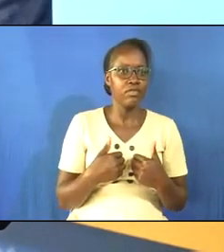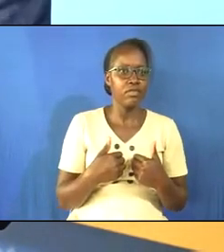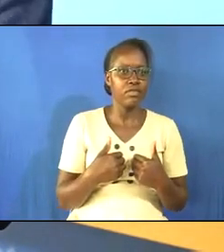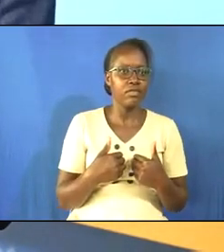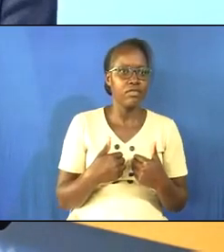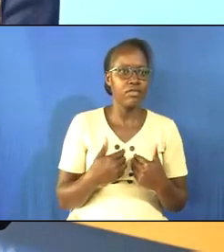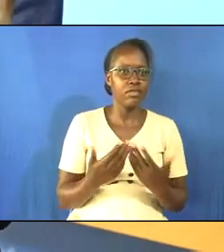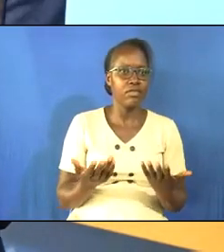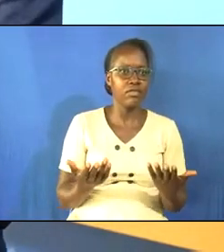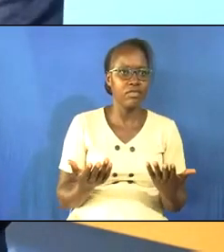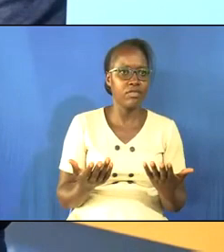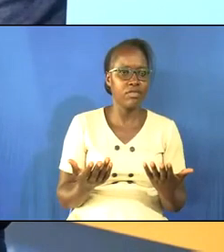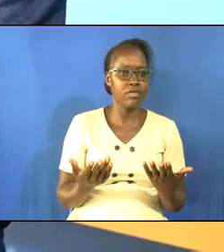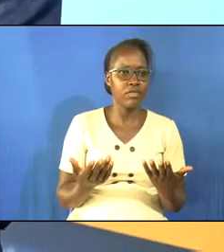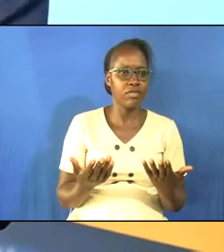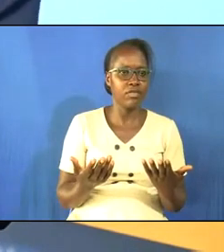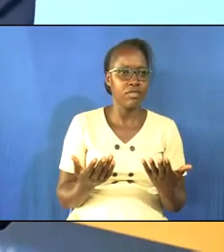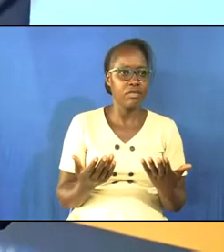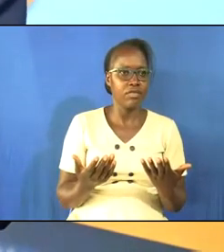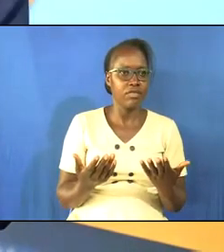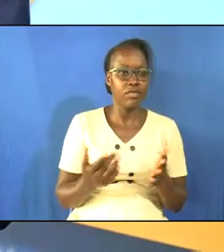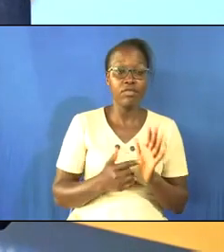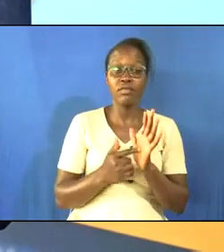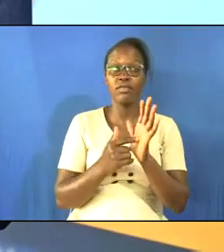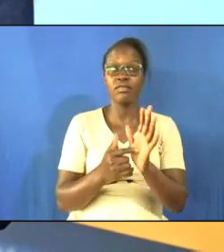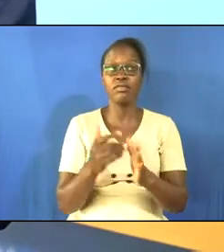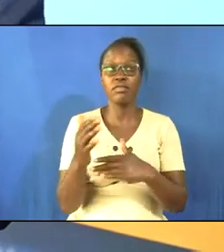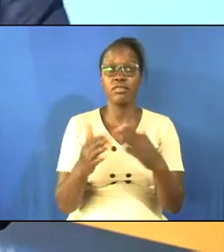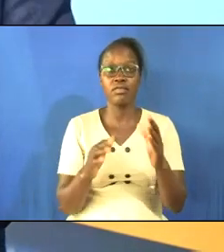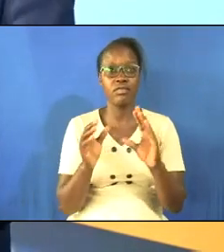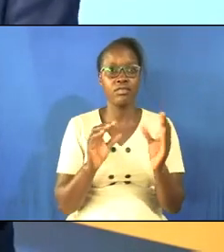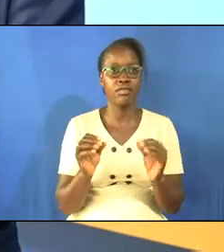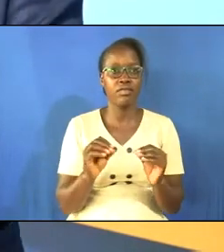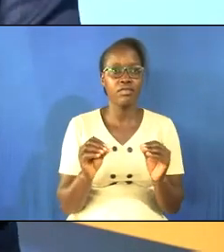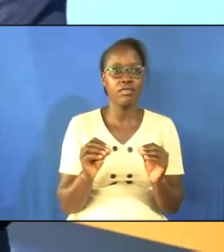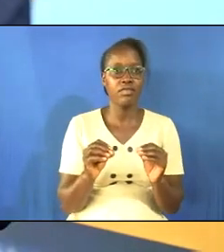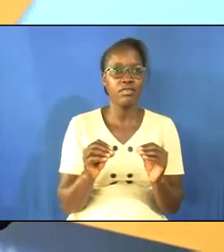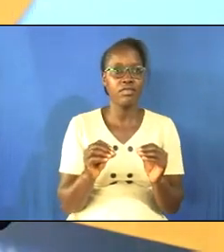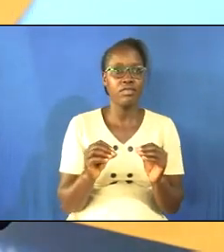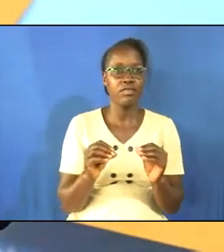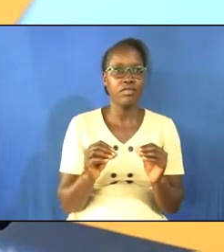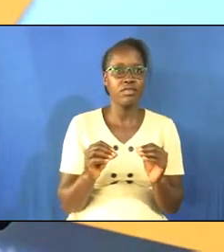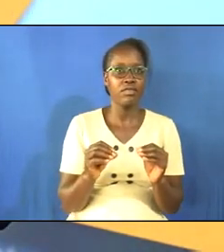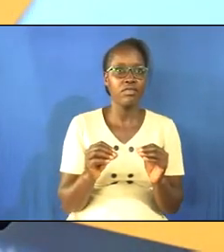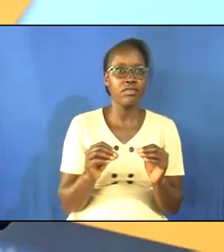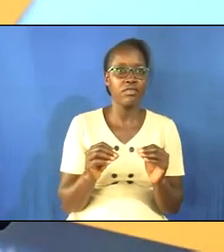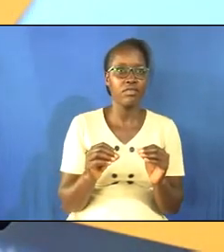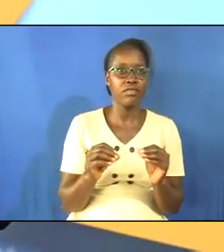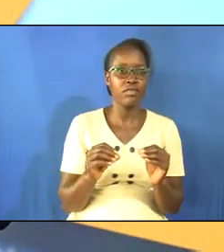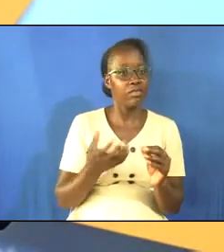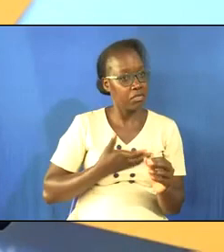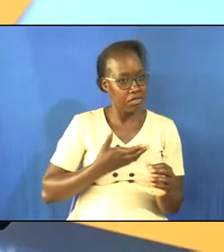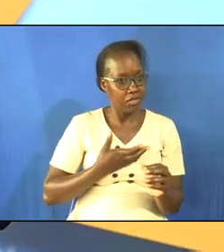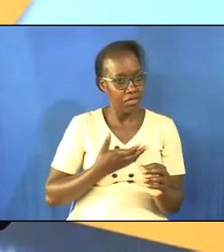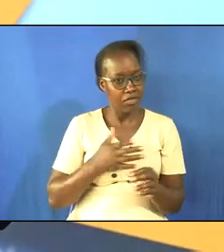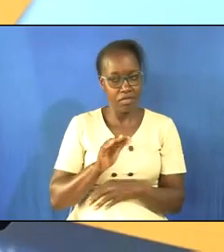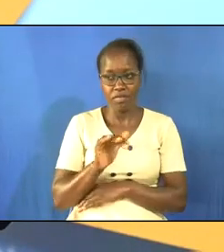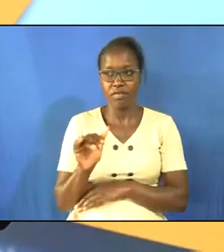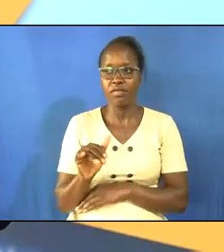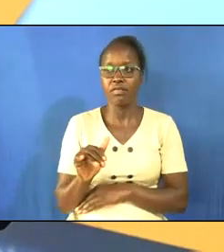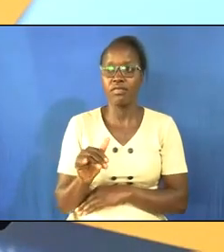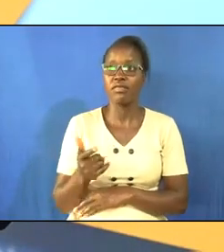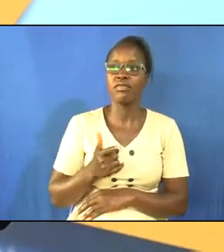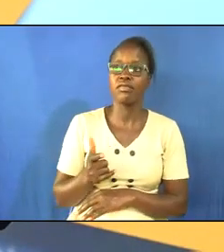now that does not usually exhibit symptoms. So it is incumbent, the onus is on us,